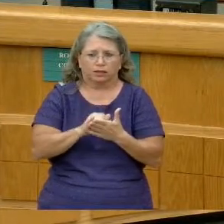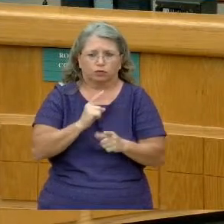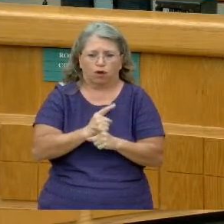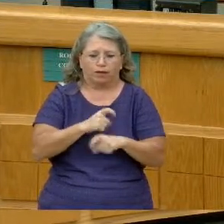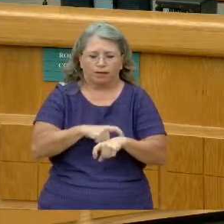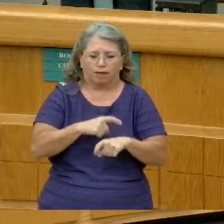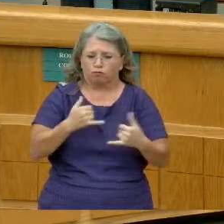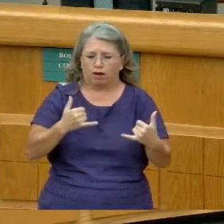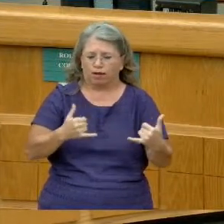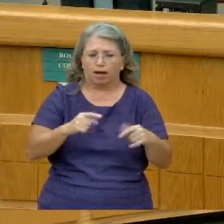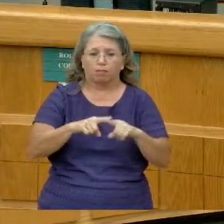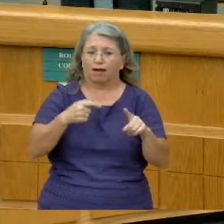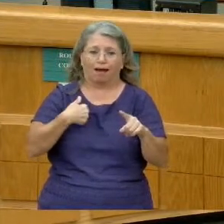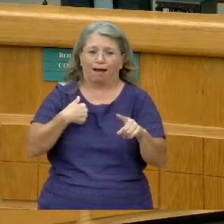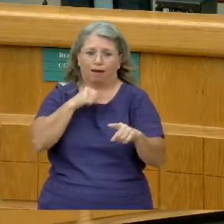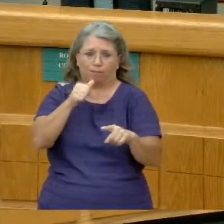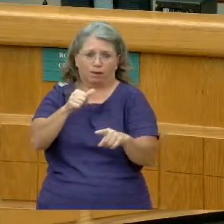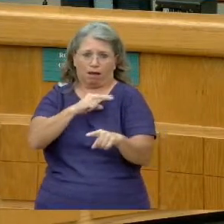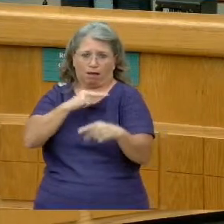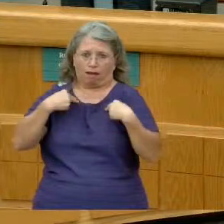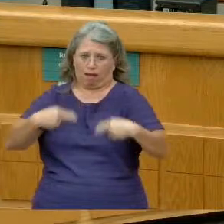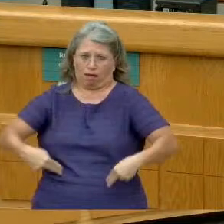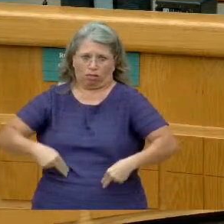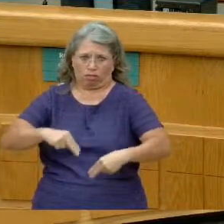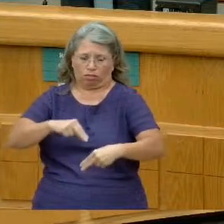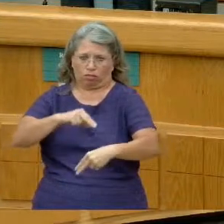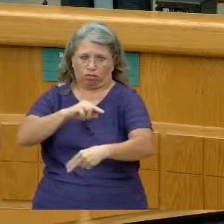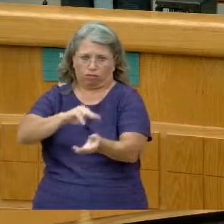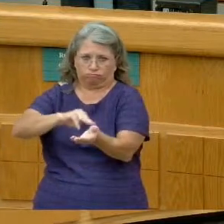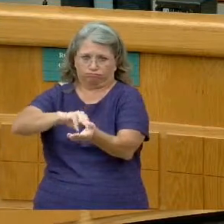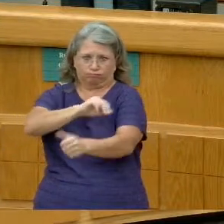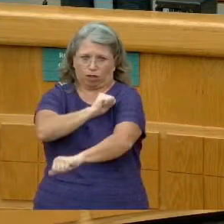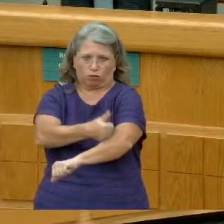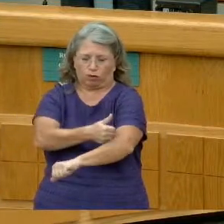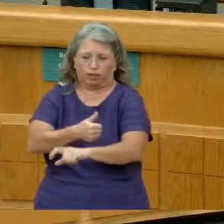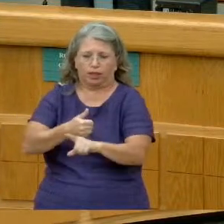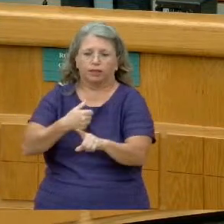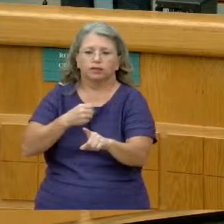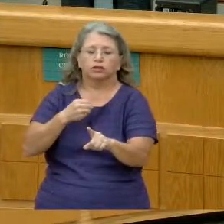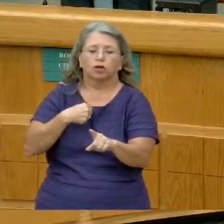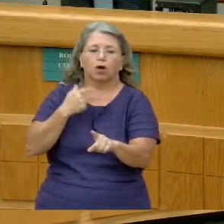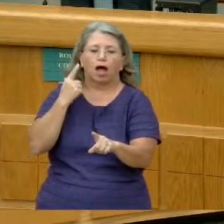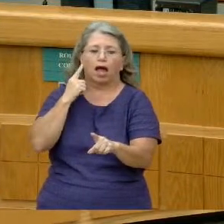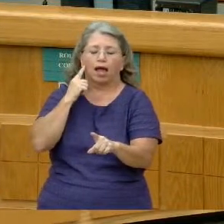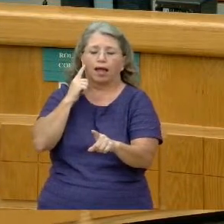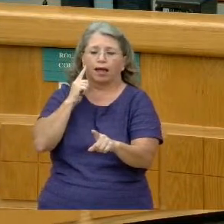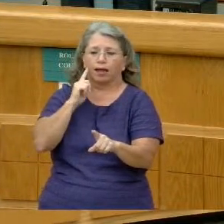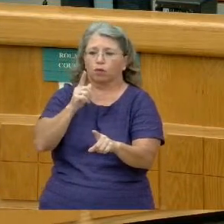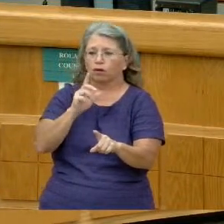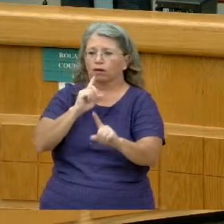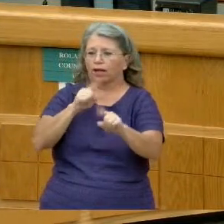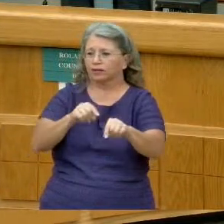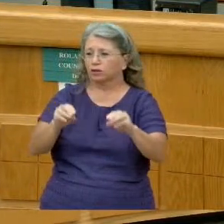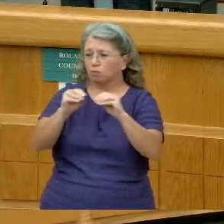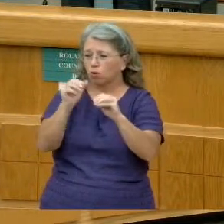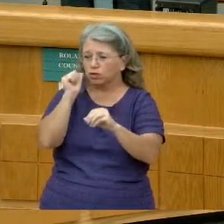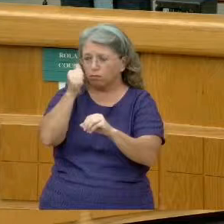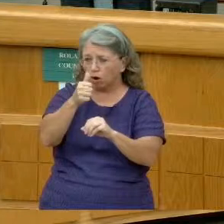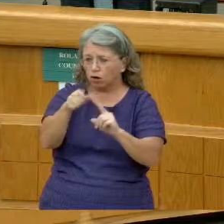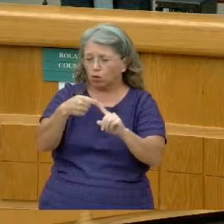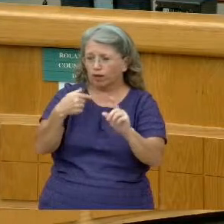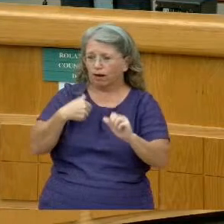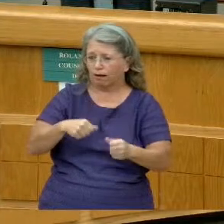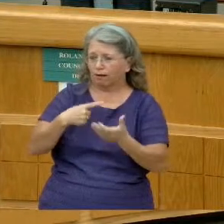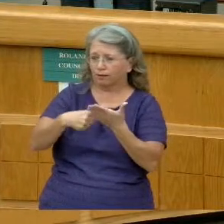health authority, and so I want to defer your question to tomorrow when I've had the chance to visit with him. I didn't do